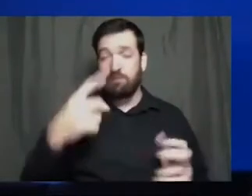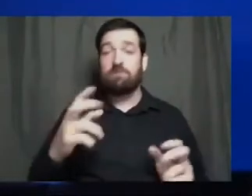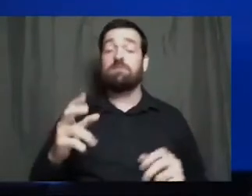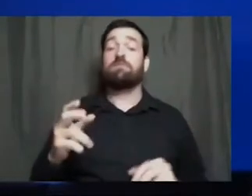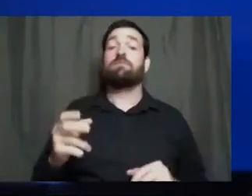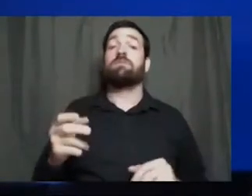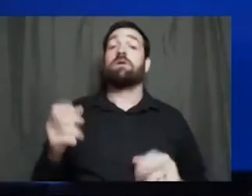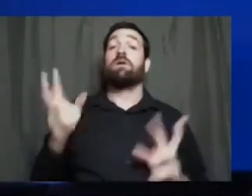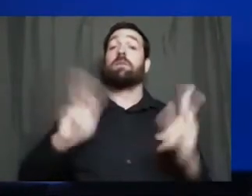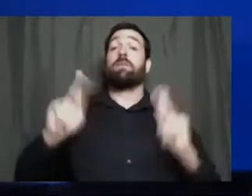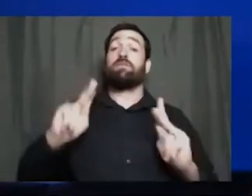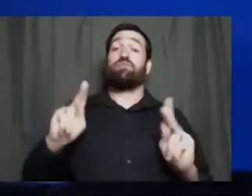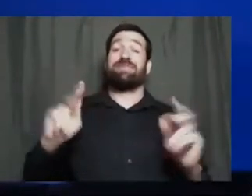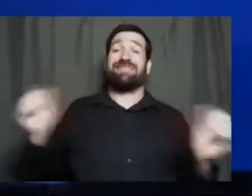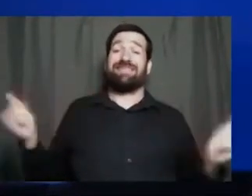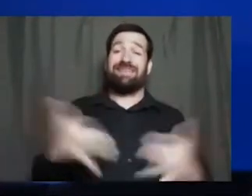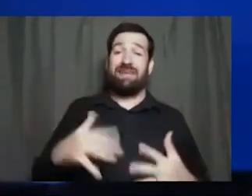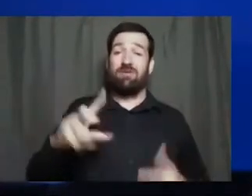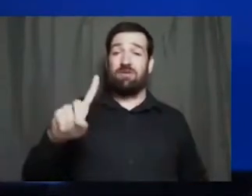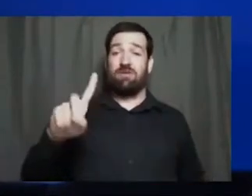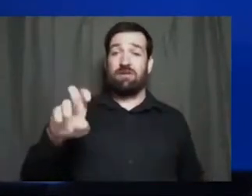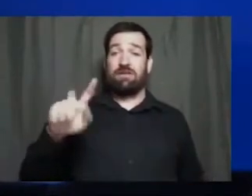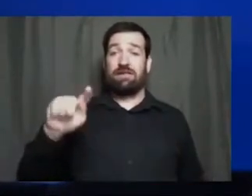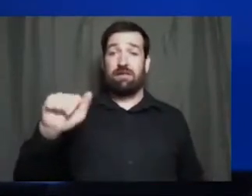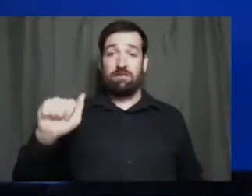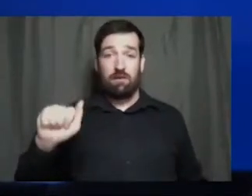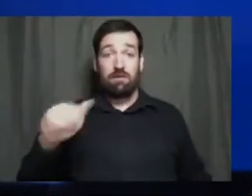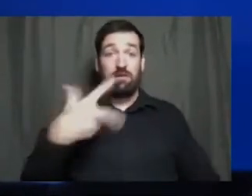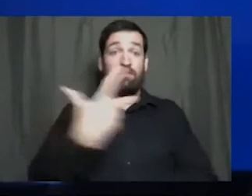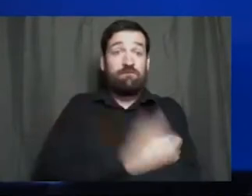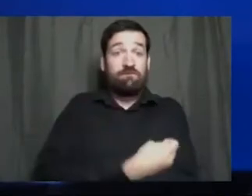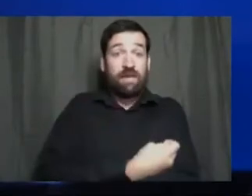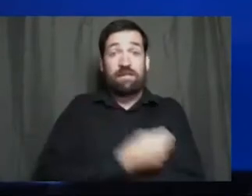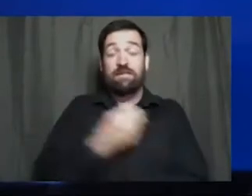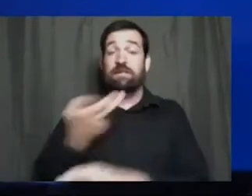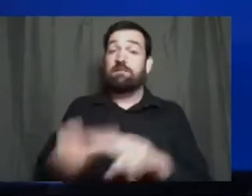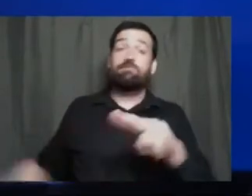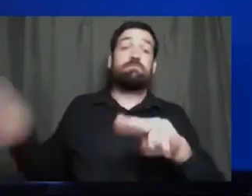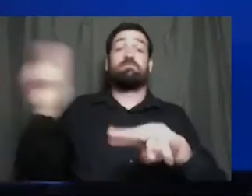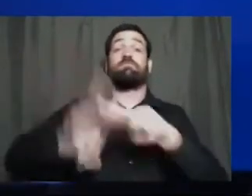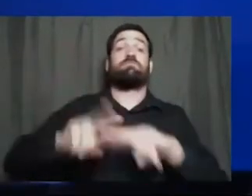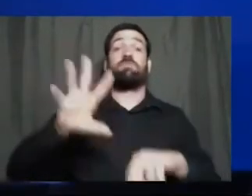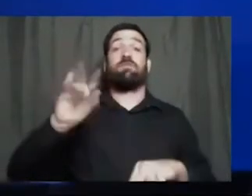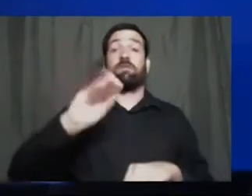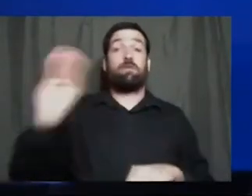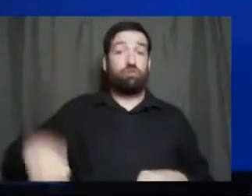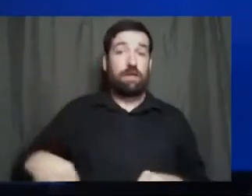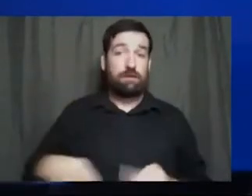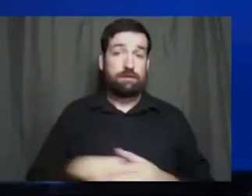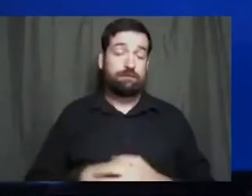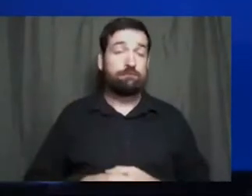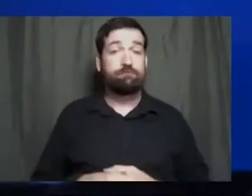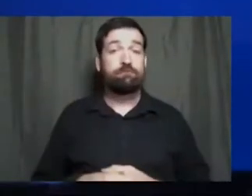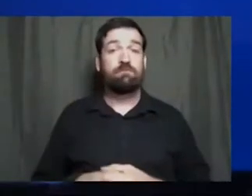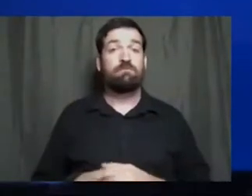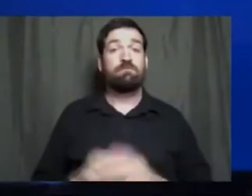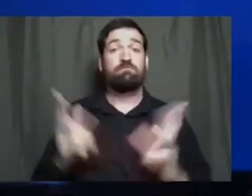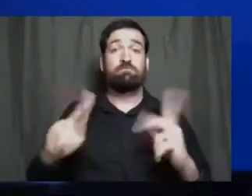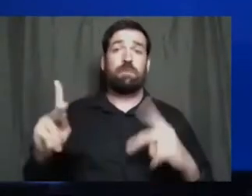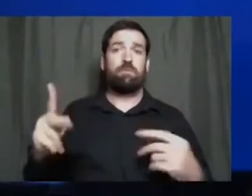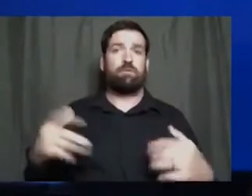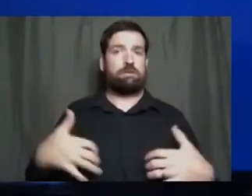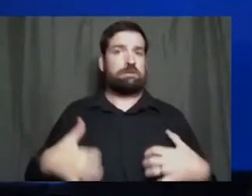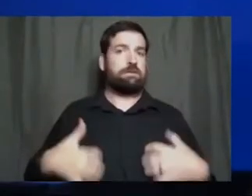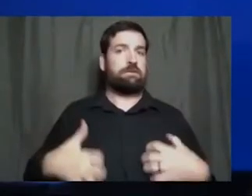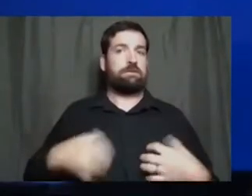virus, and that even the vaccination rate in Missouri was up by 50% over the last couple of weeks, and it's because folks are a little nervous about the Delta variant, as